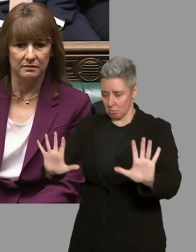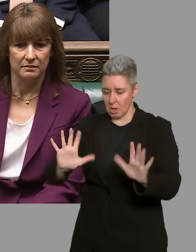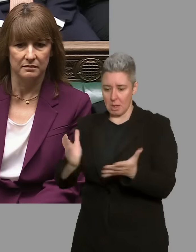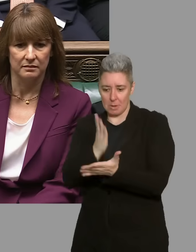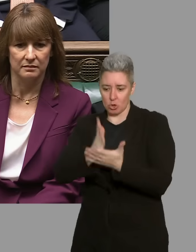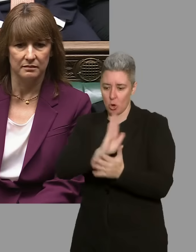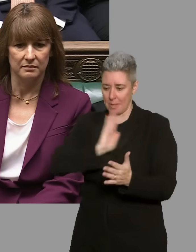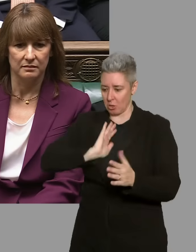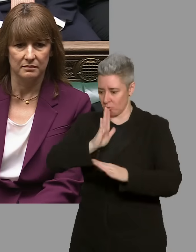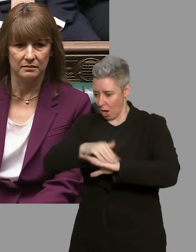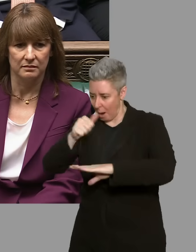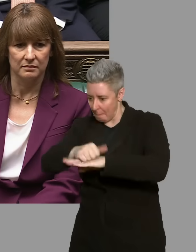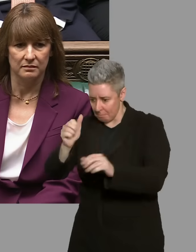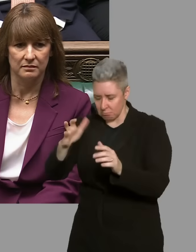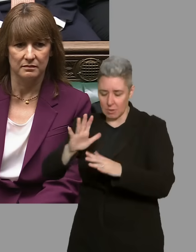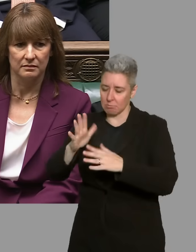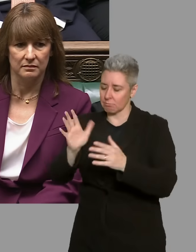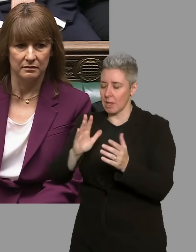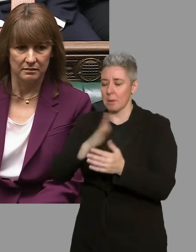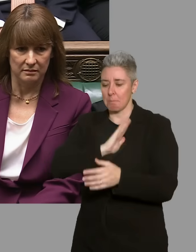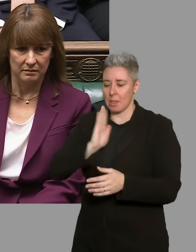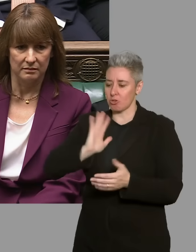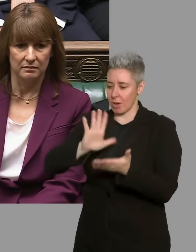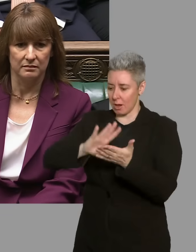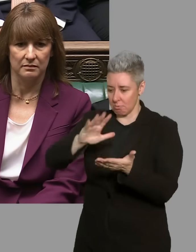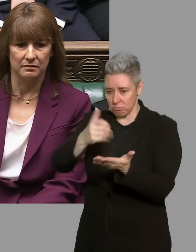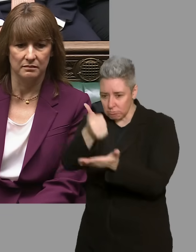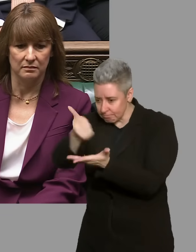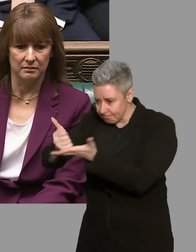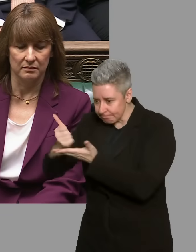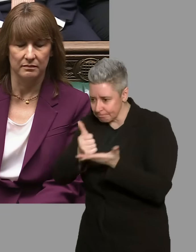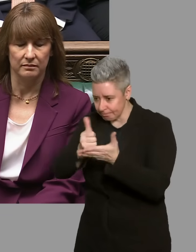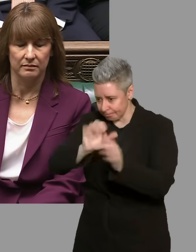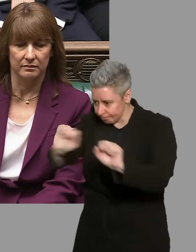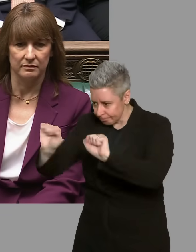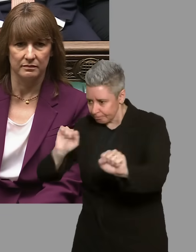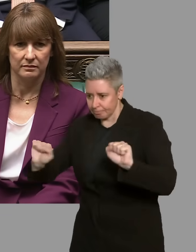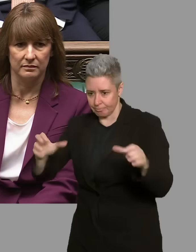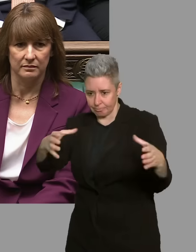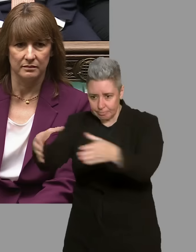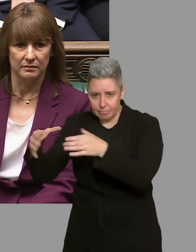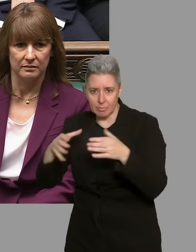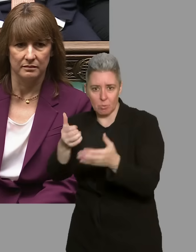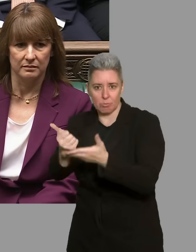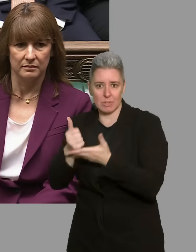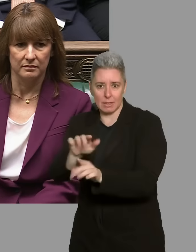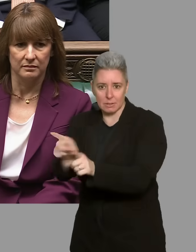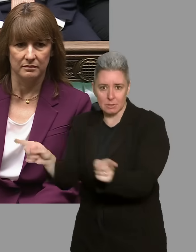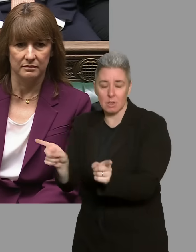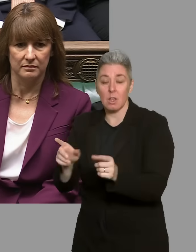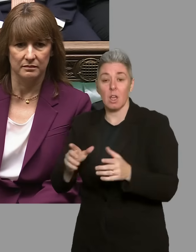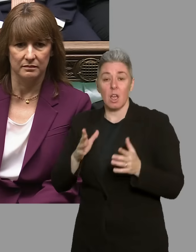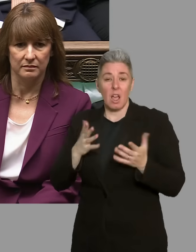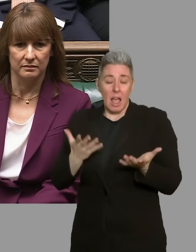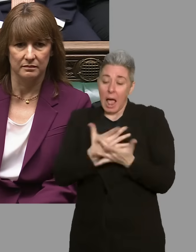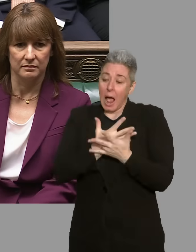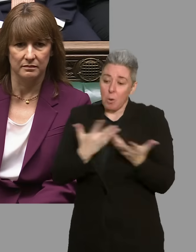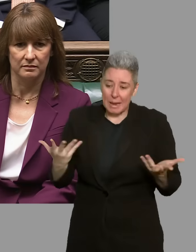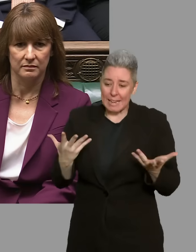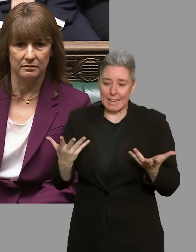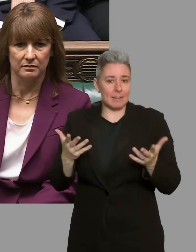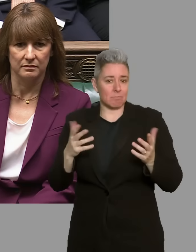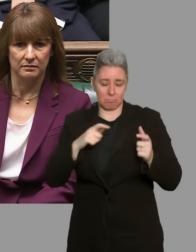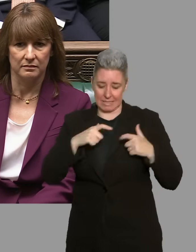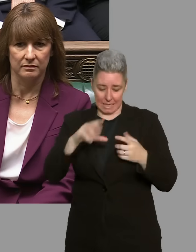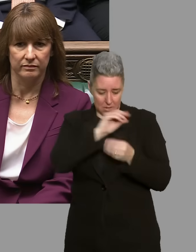number will be determined in accordance with our military plans, which we are drawing up and looking to other members to support. So the number I will